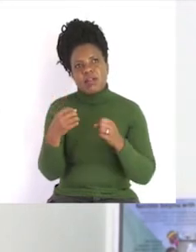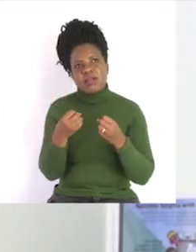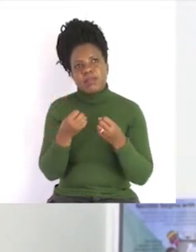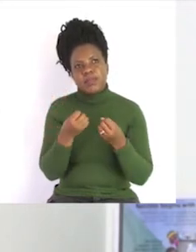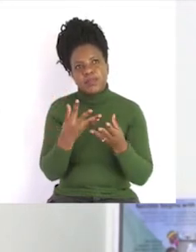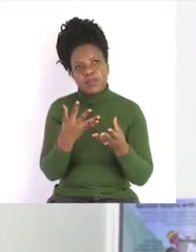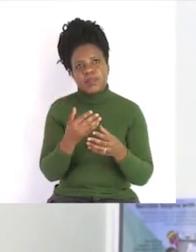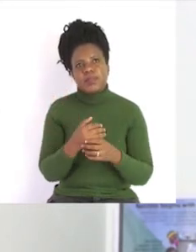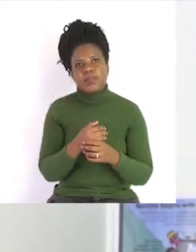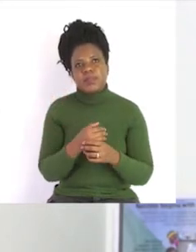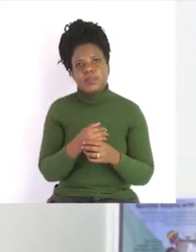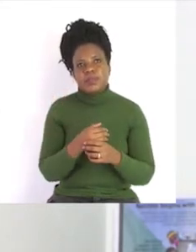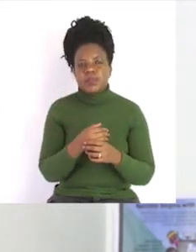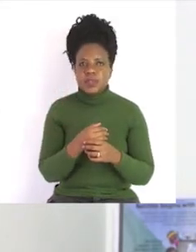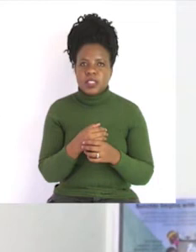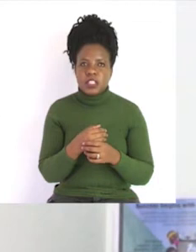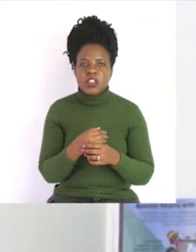give me 4.